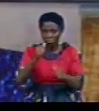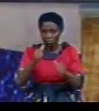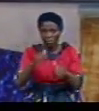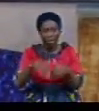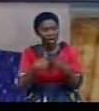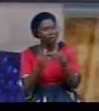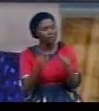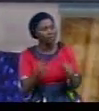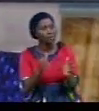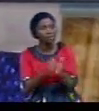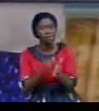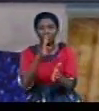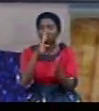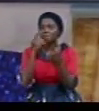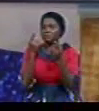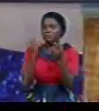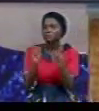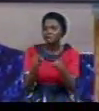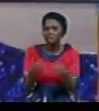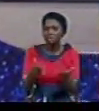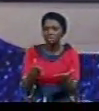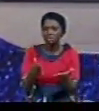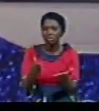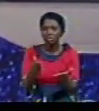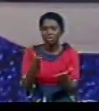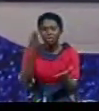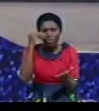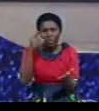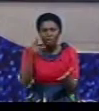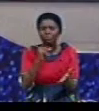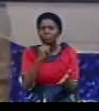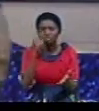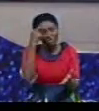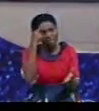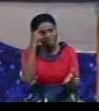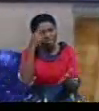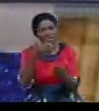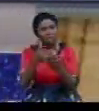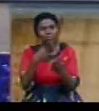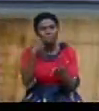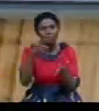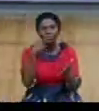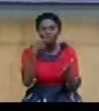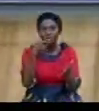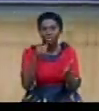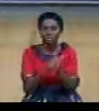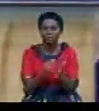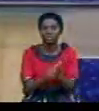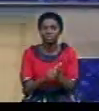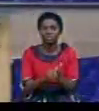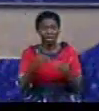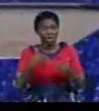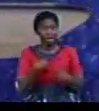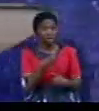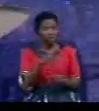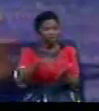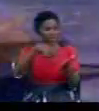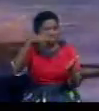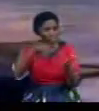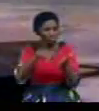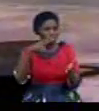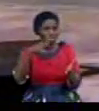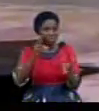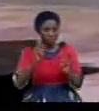don't you think of what you are seeing before you say that abuse to need human history